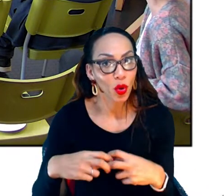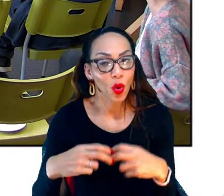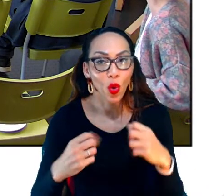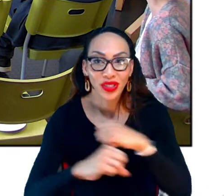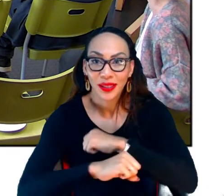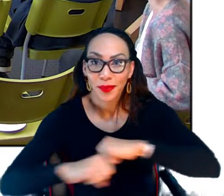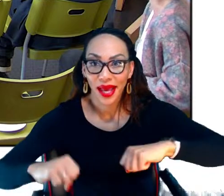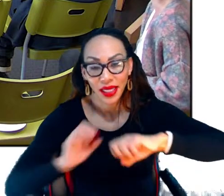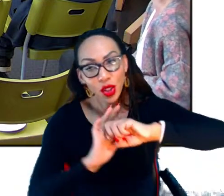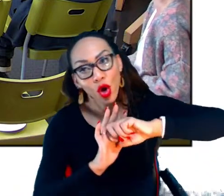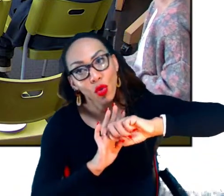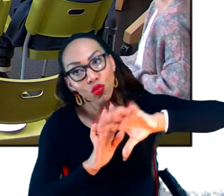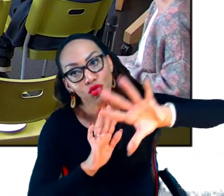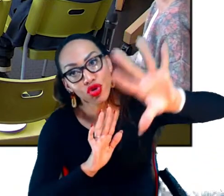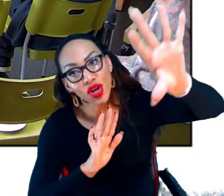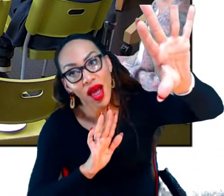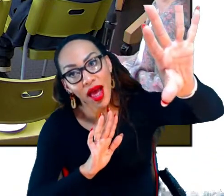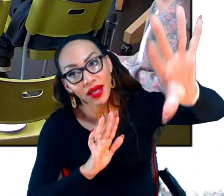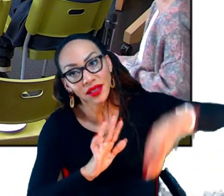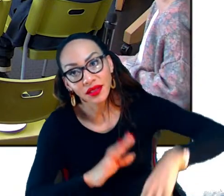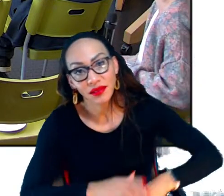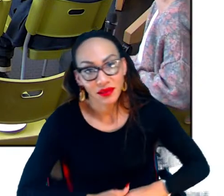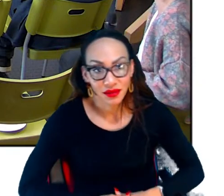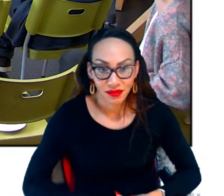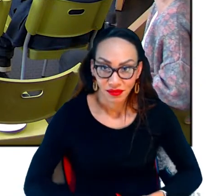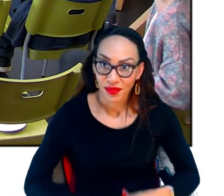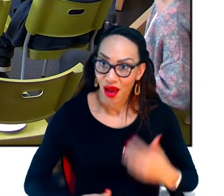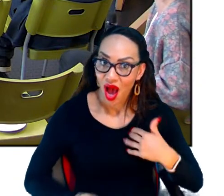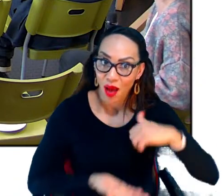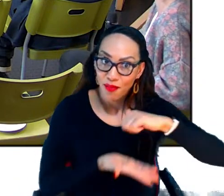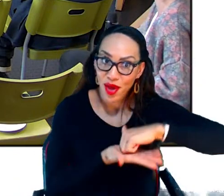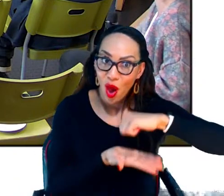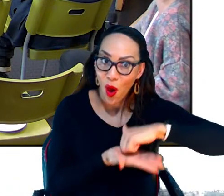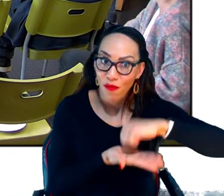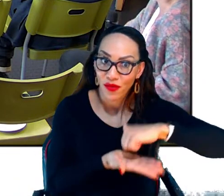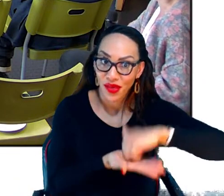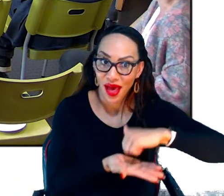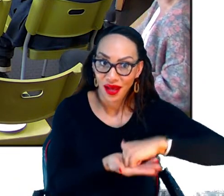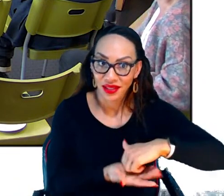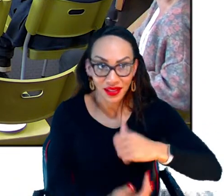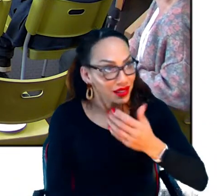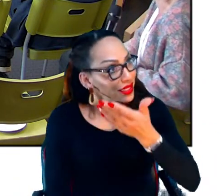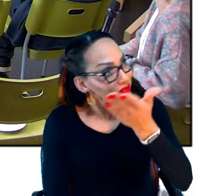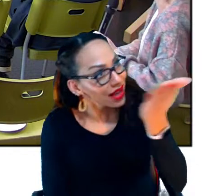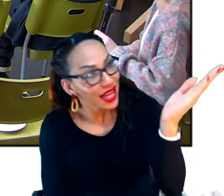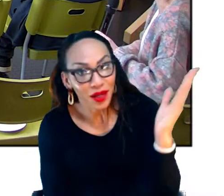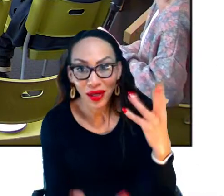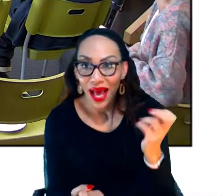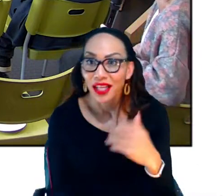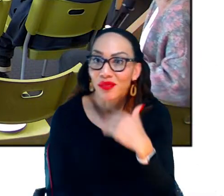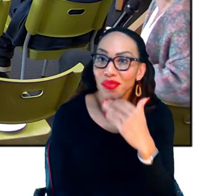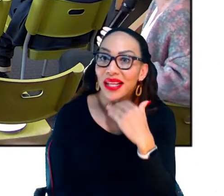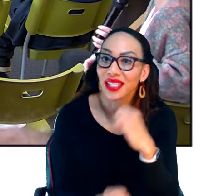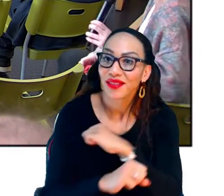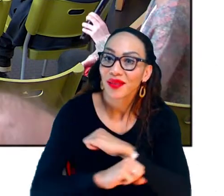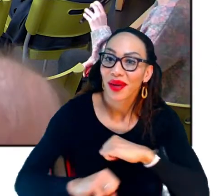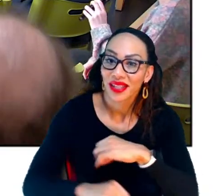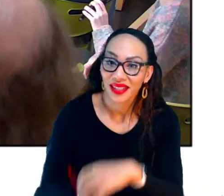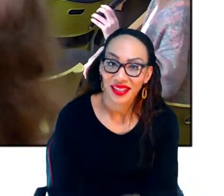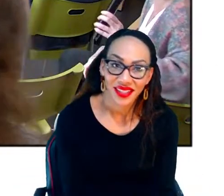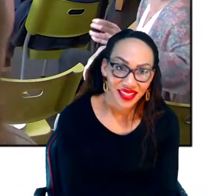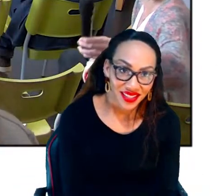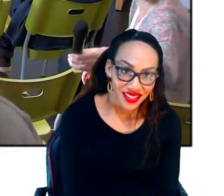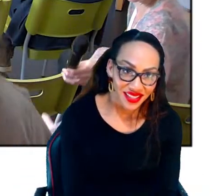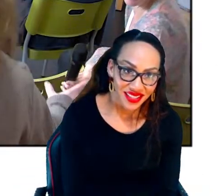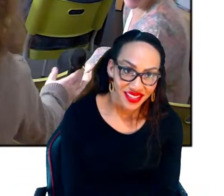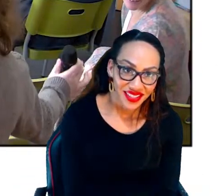I'd certainly be up for that if anybody's got any spaces to do that. Yeah. Maybe it's an undershed mission.